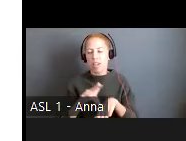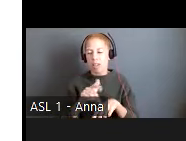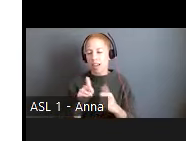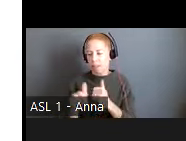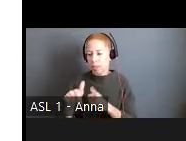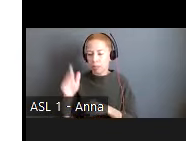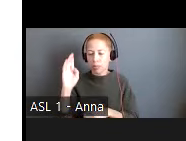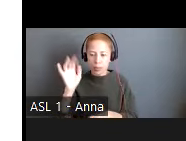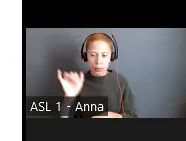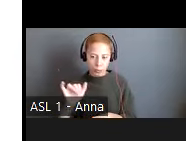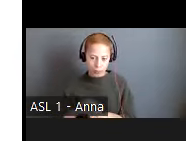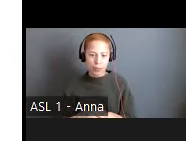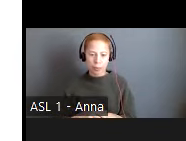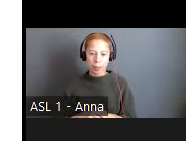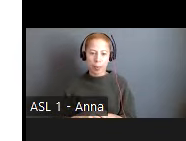it's kind of what,